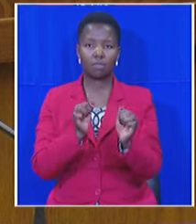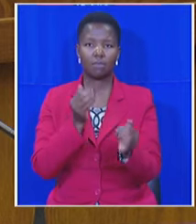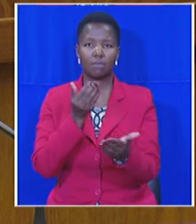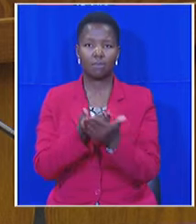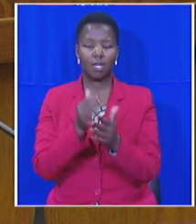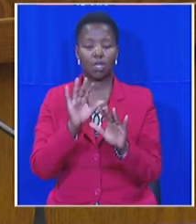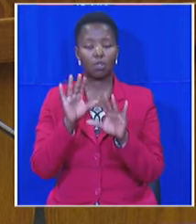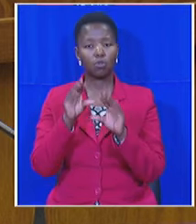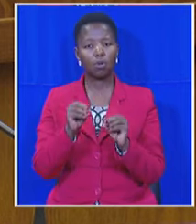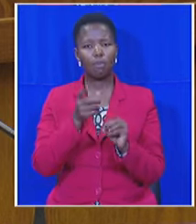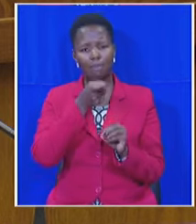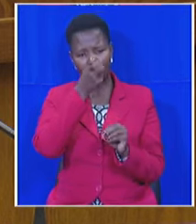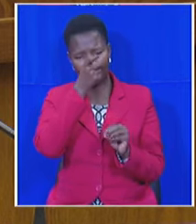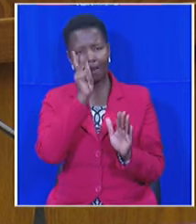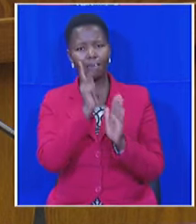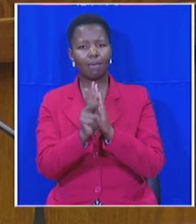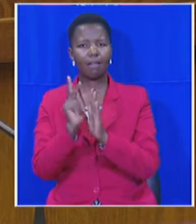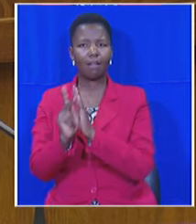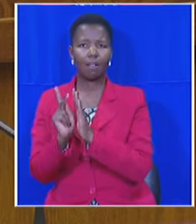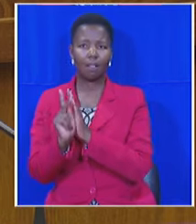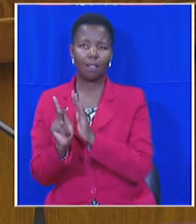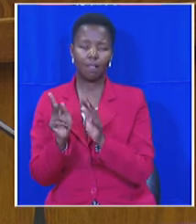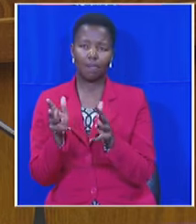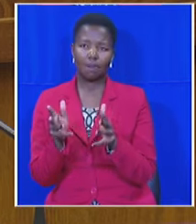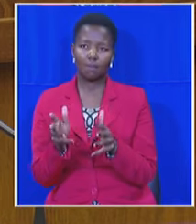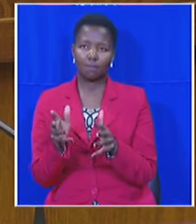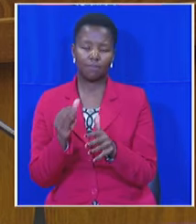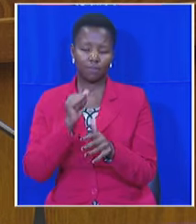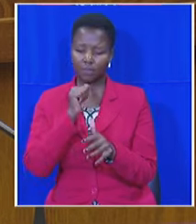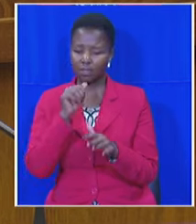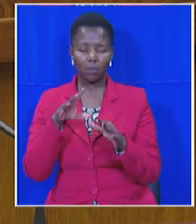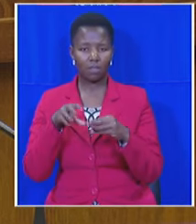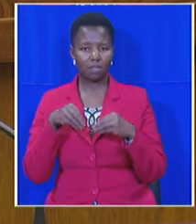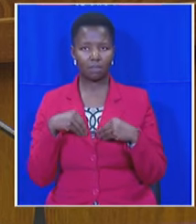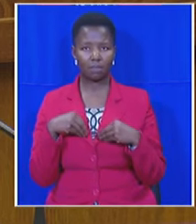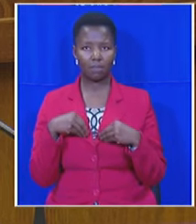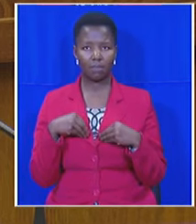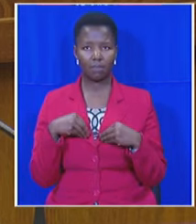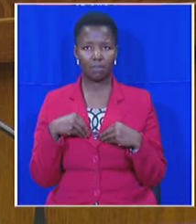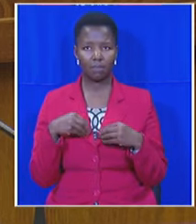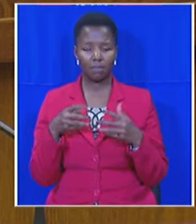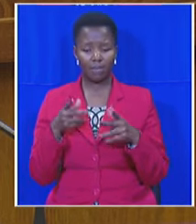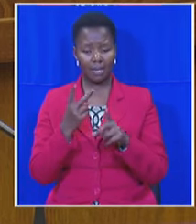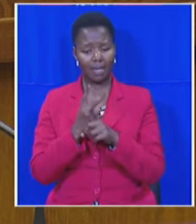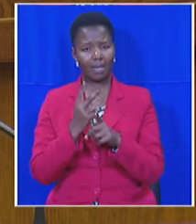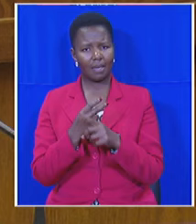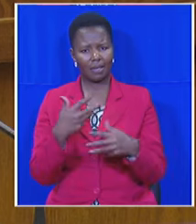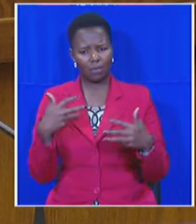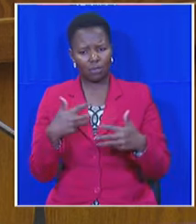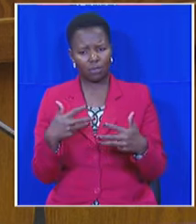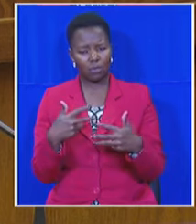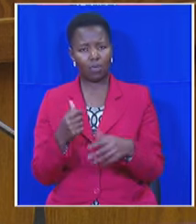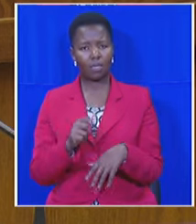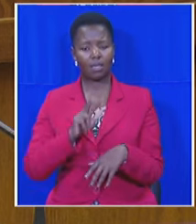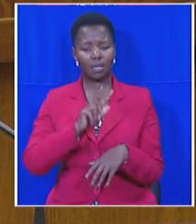poaching. Dit is totaal onaanvaarbaar en absoluut kommerwekkend dat 88% van die gestroopte